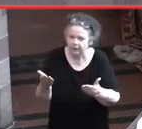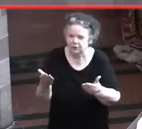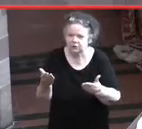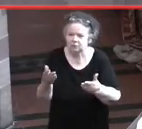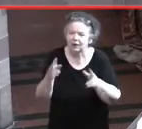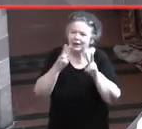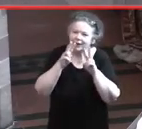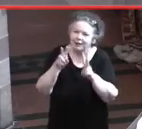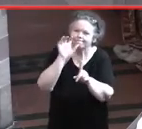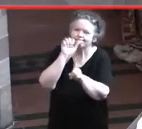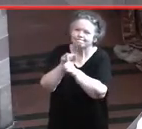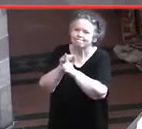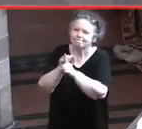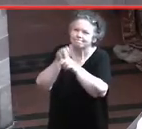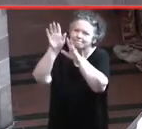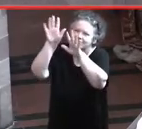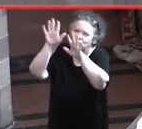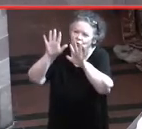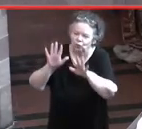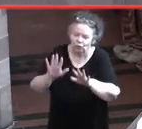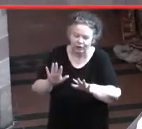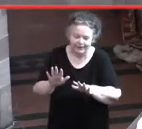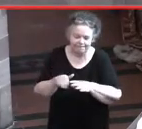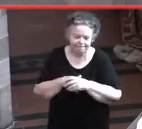the glory of God at work.